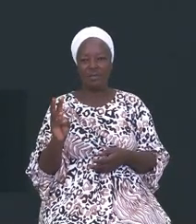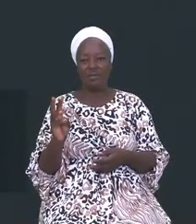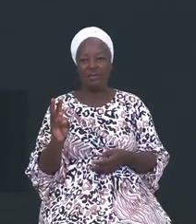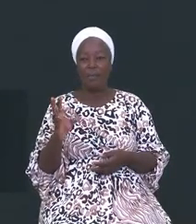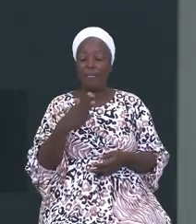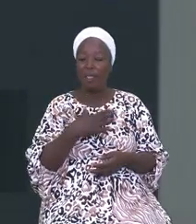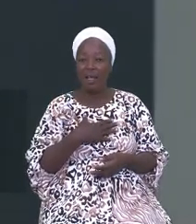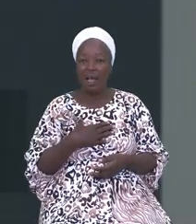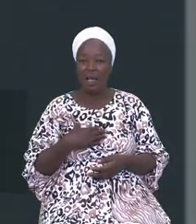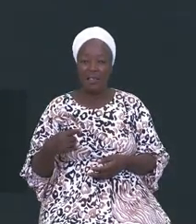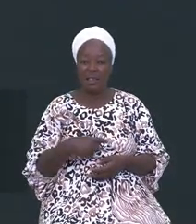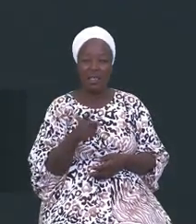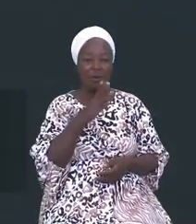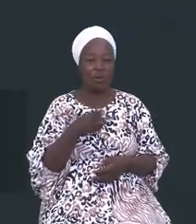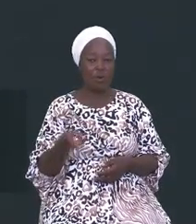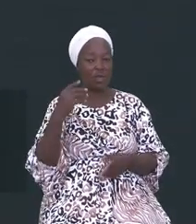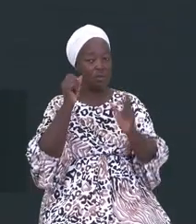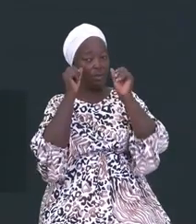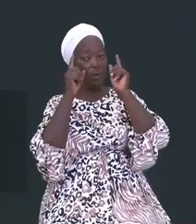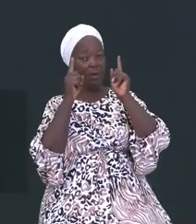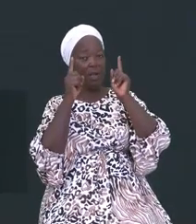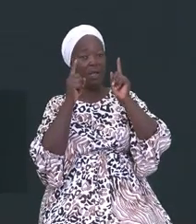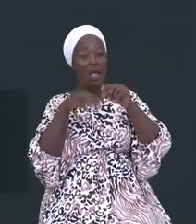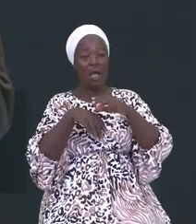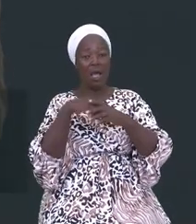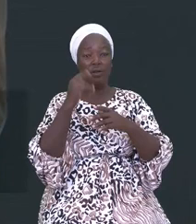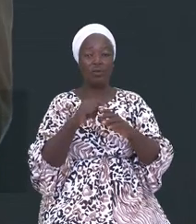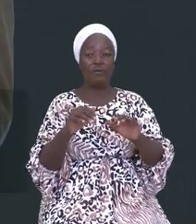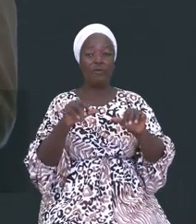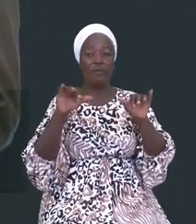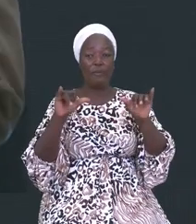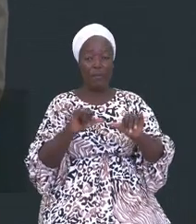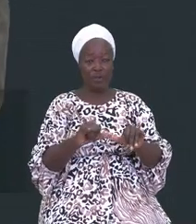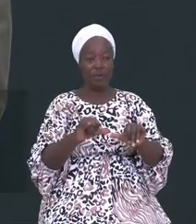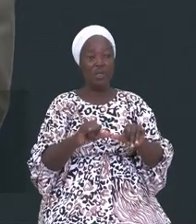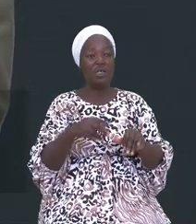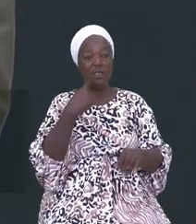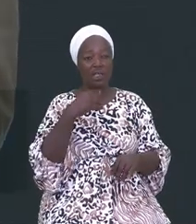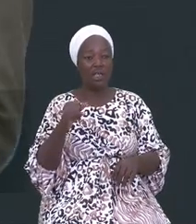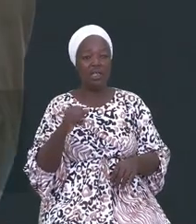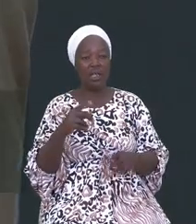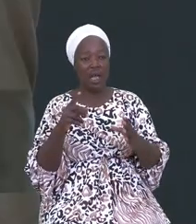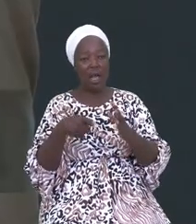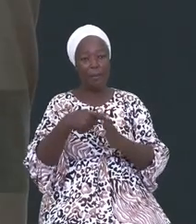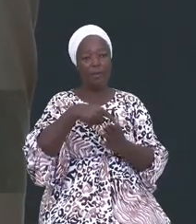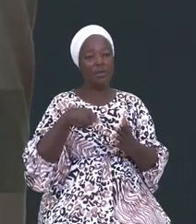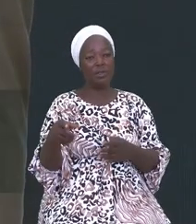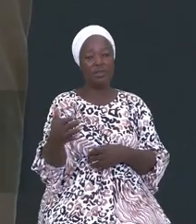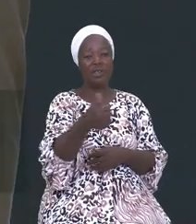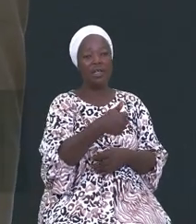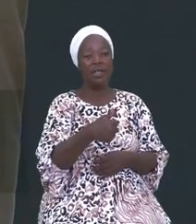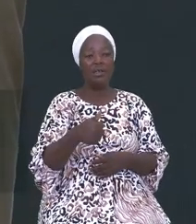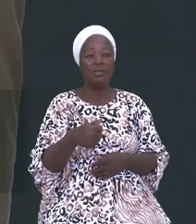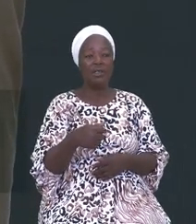they were astonished out of measure, saying among themselves, who